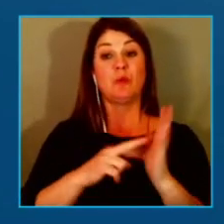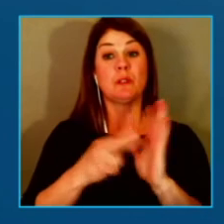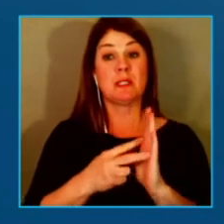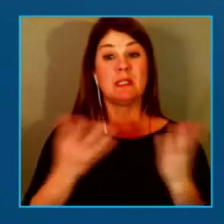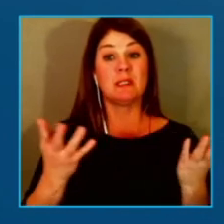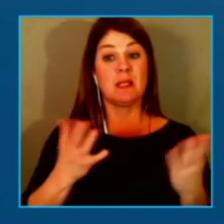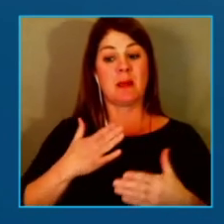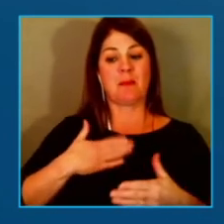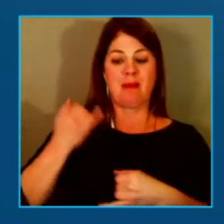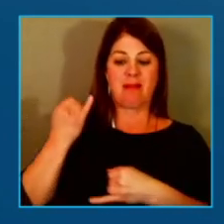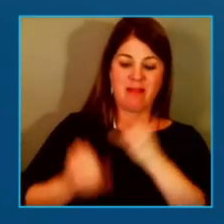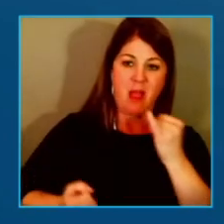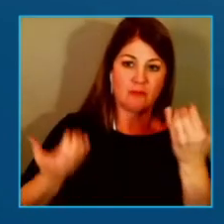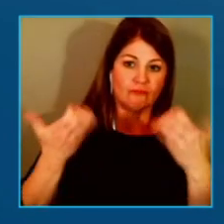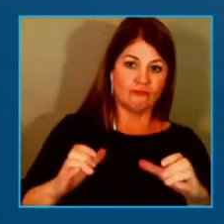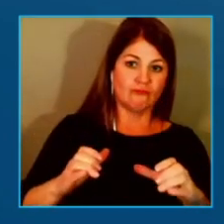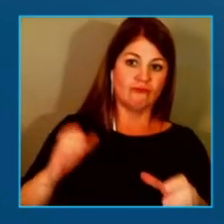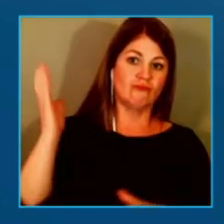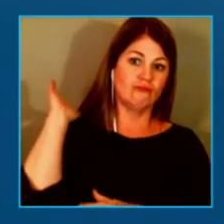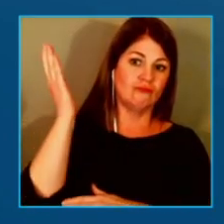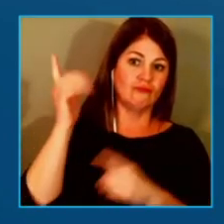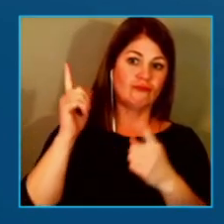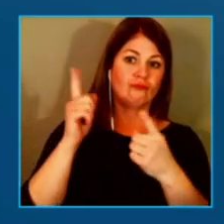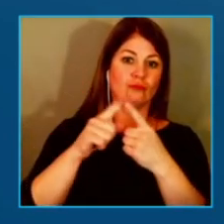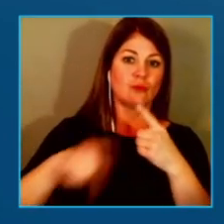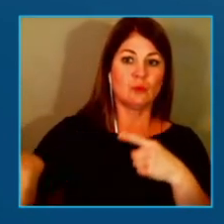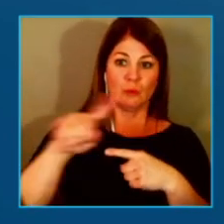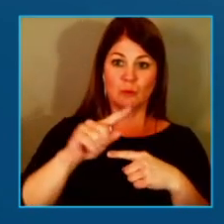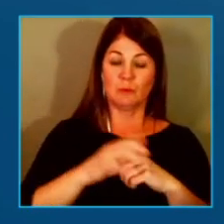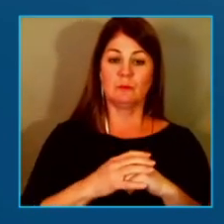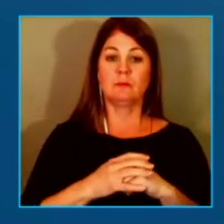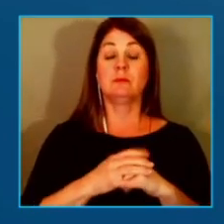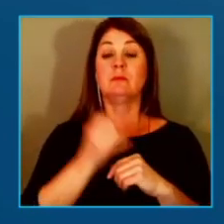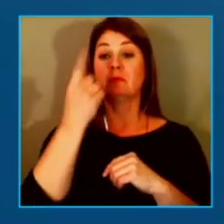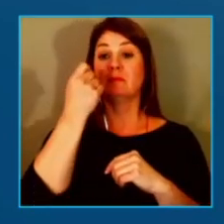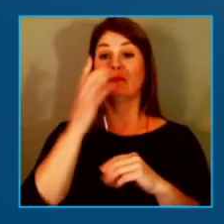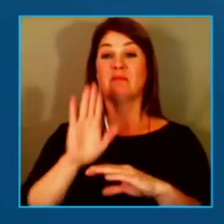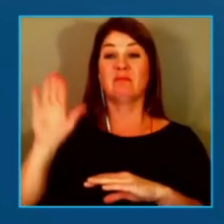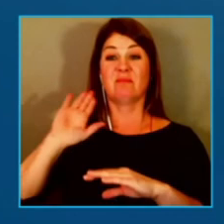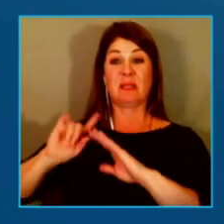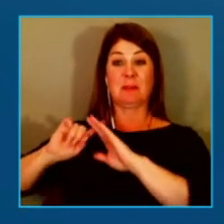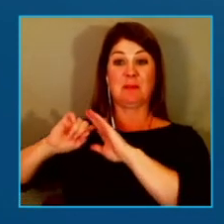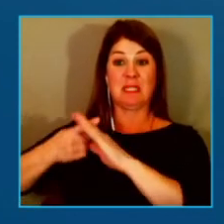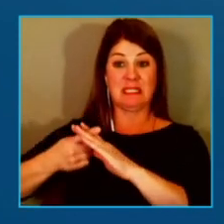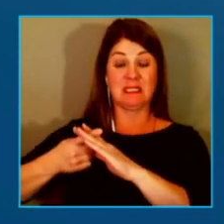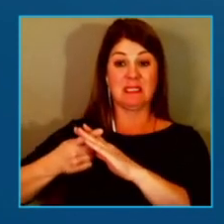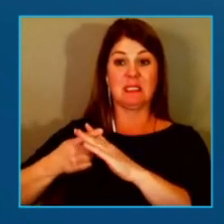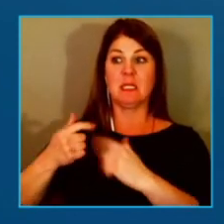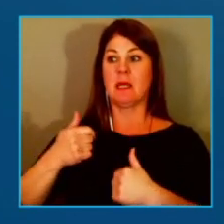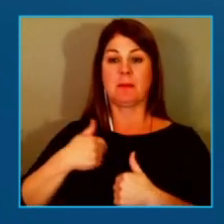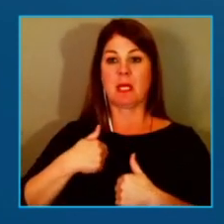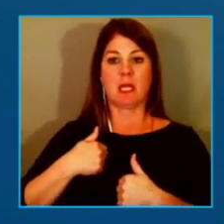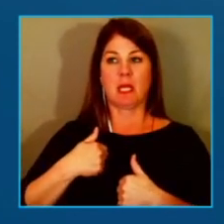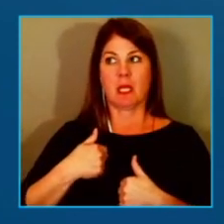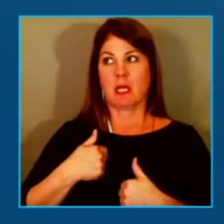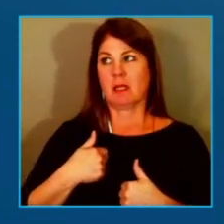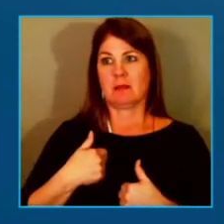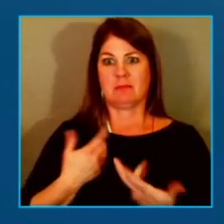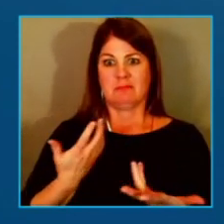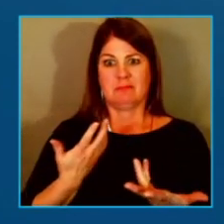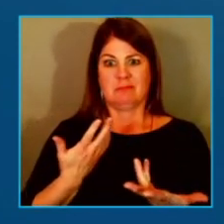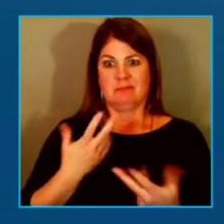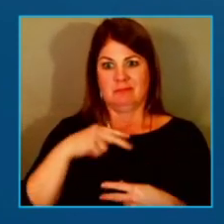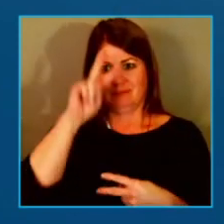all. When I first started on this journey, I was completely, completely ignorant about party